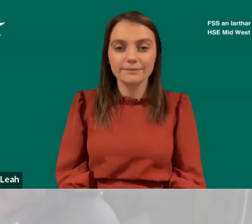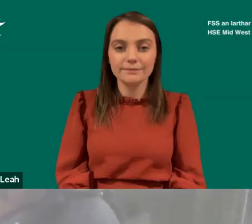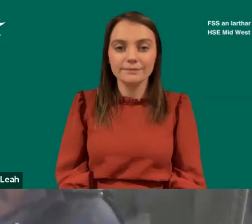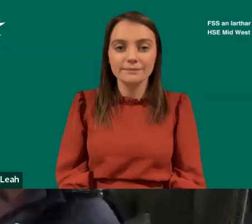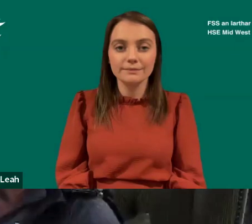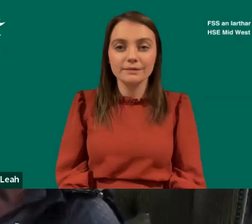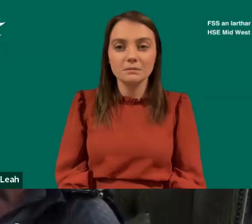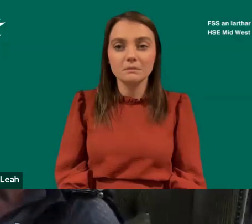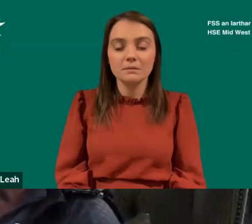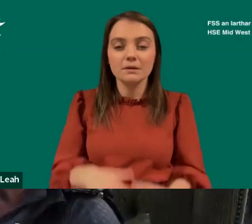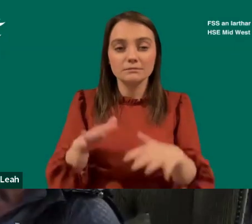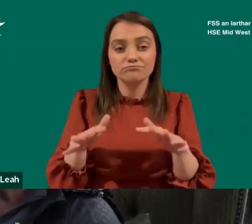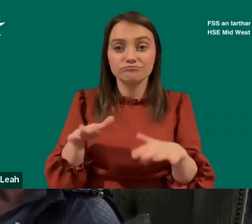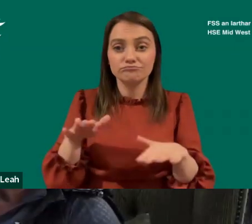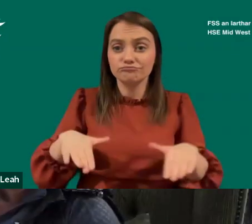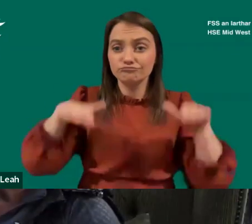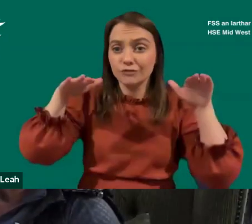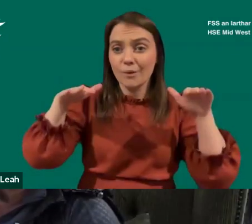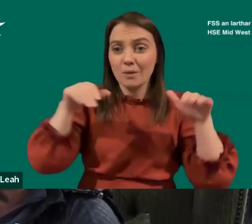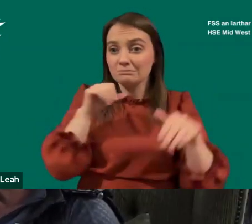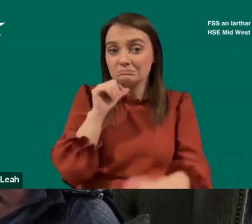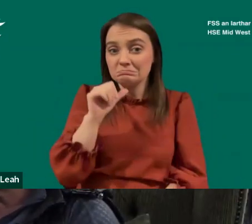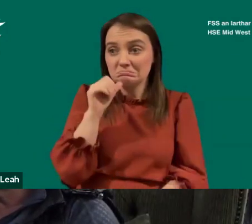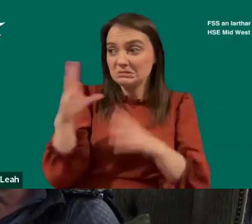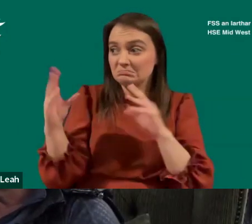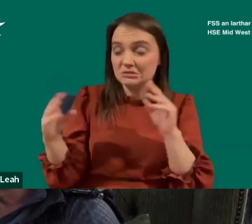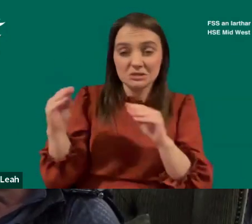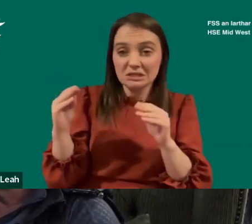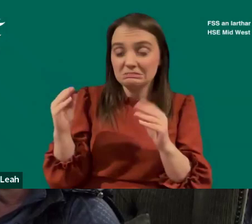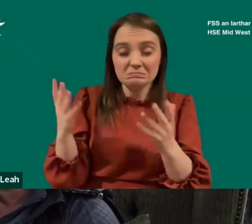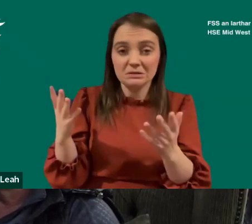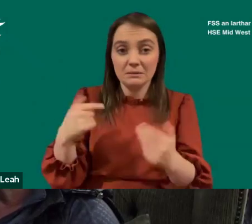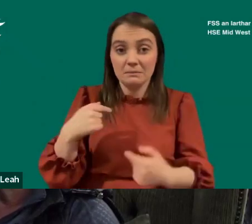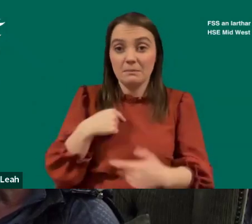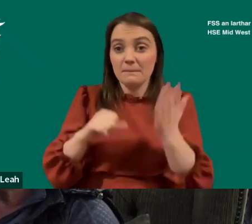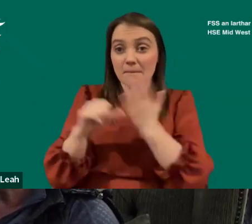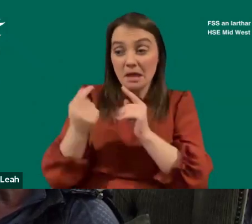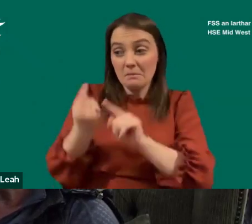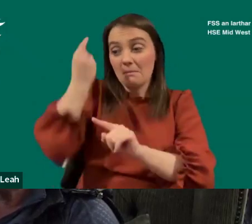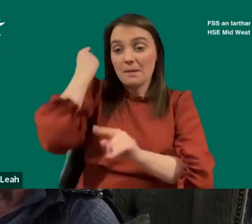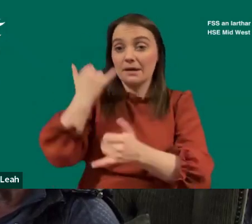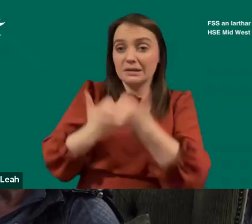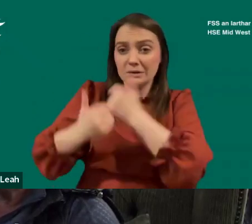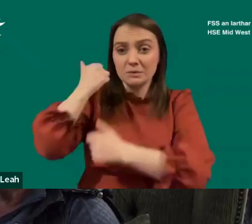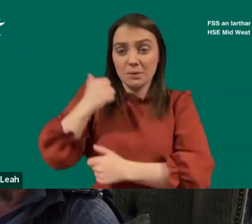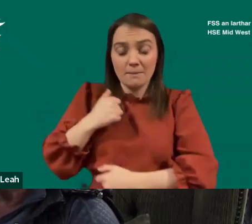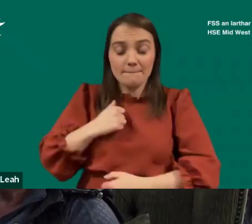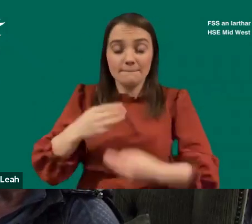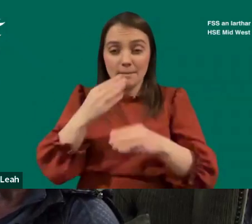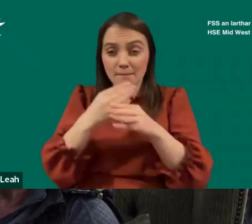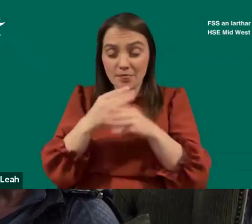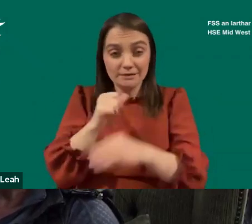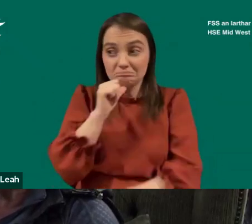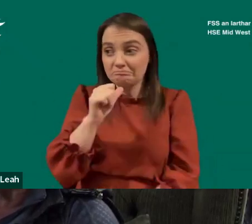I suppose, like, growing up, it was never talked about at home. I suppose me, my age, and going back years ago, my mother never spoke about it.